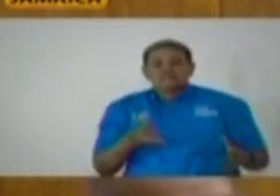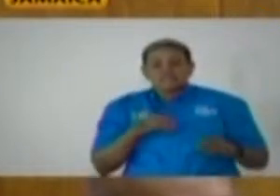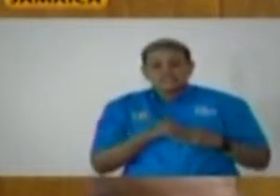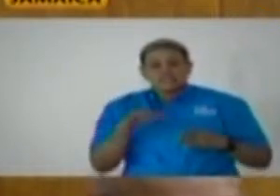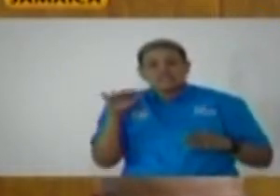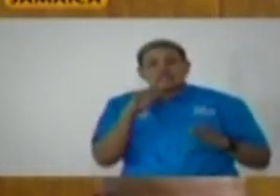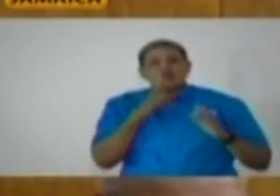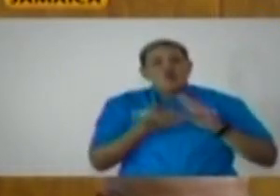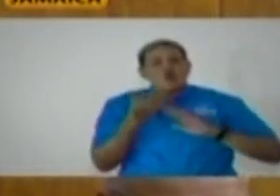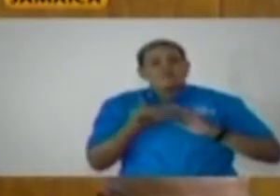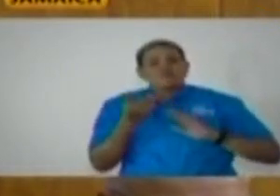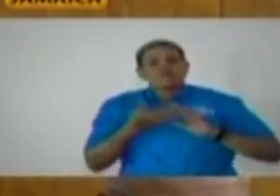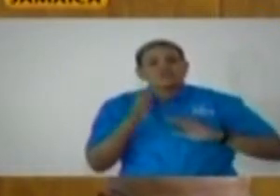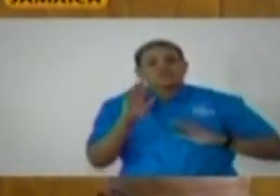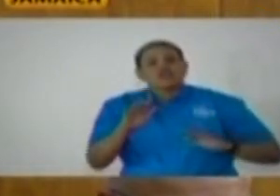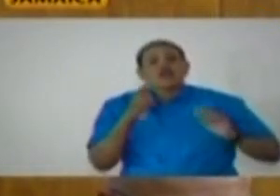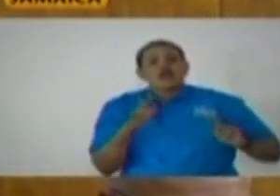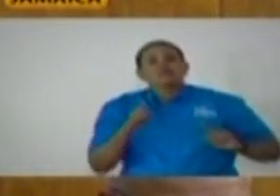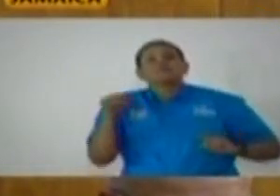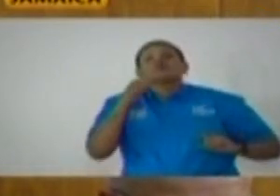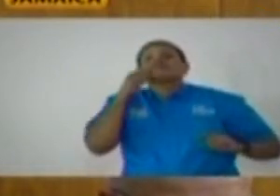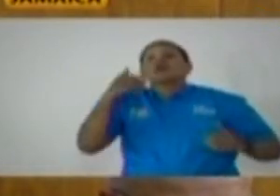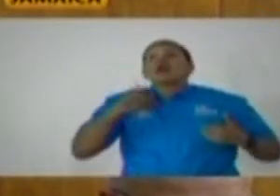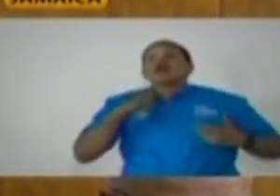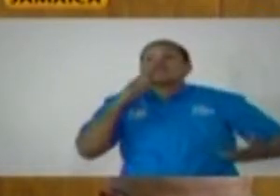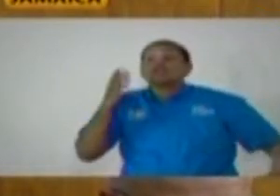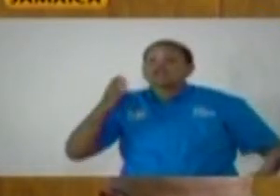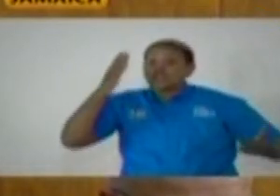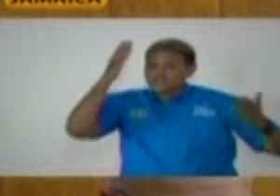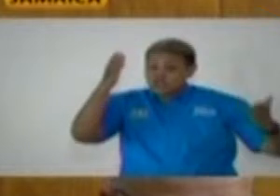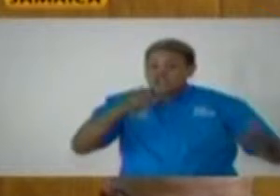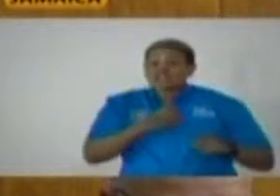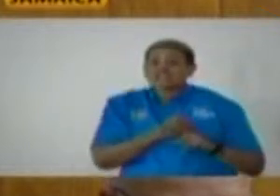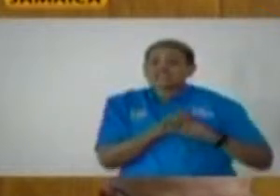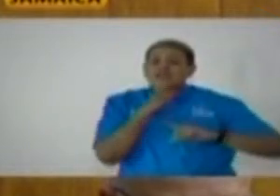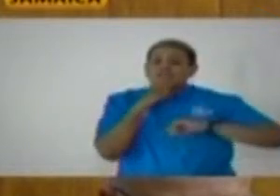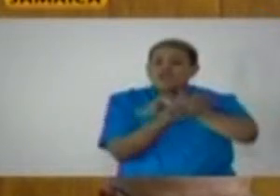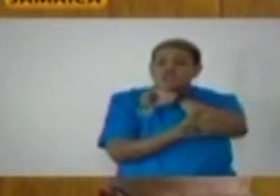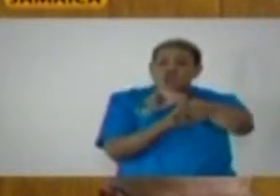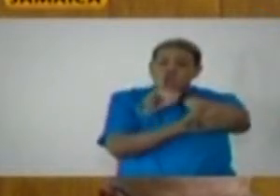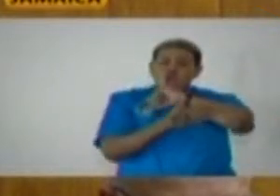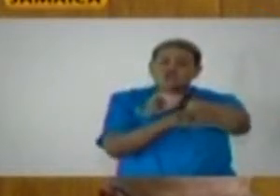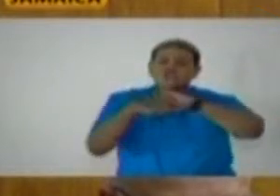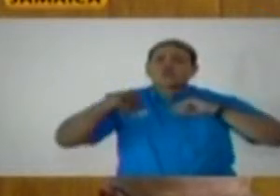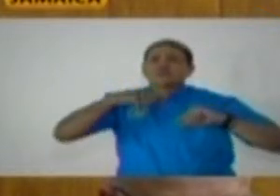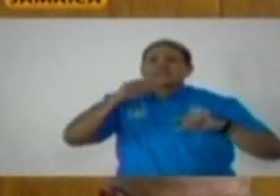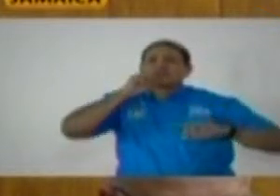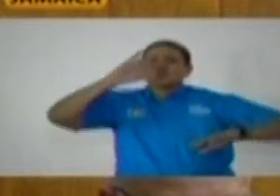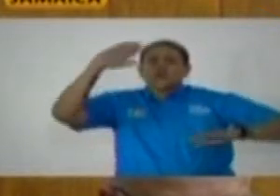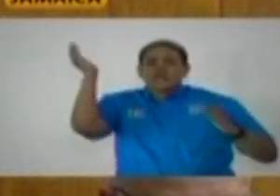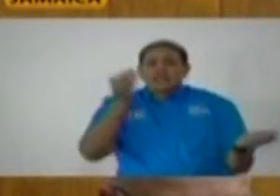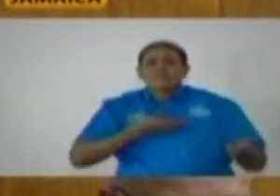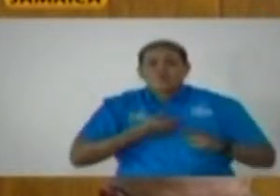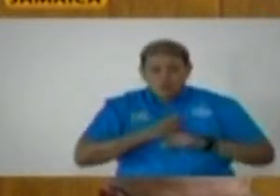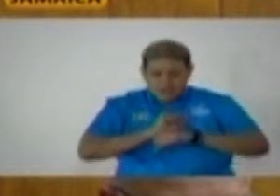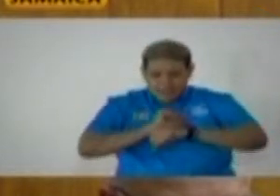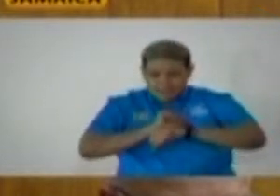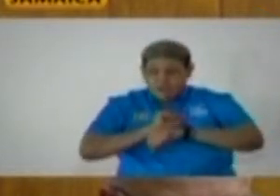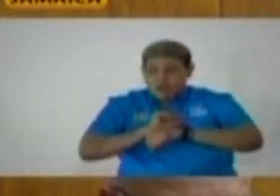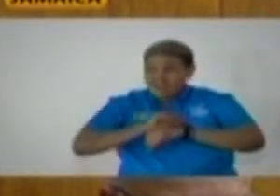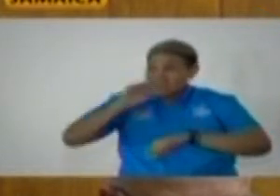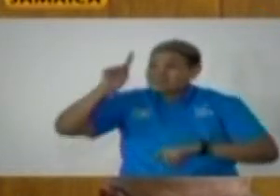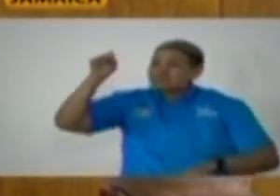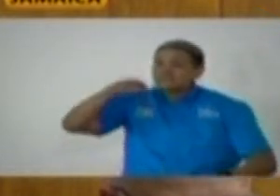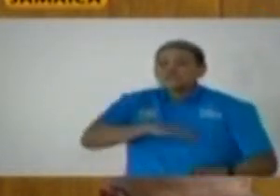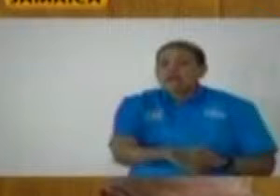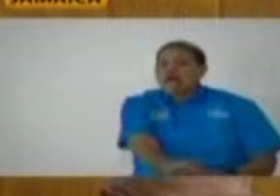their operations. And there has been a suggestion that as a country, we need to import labor. I know